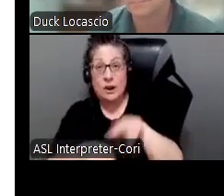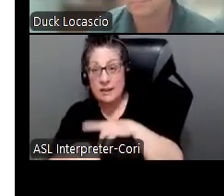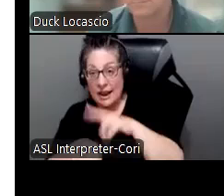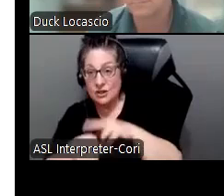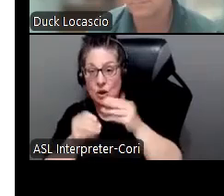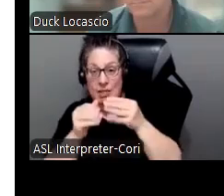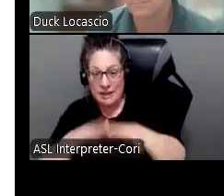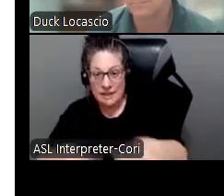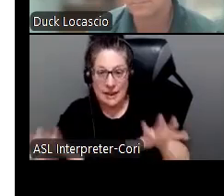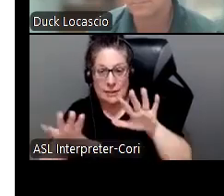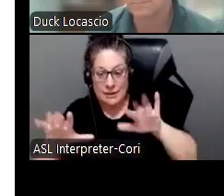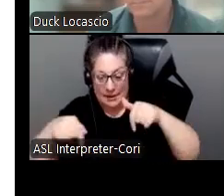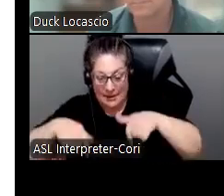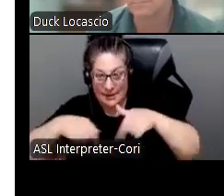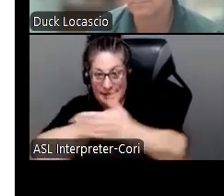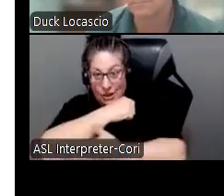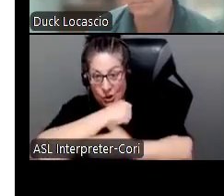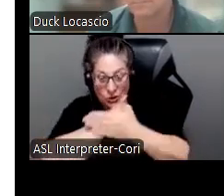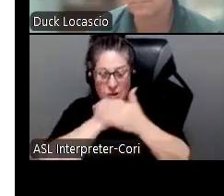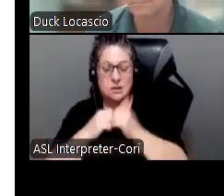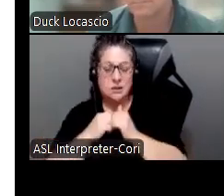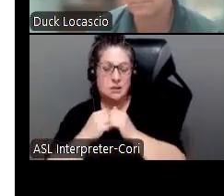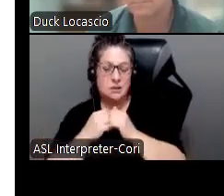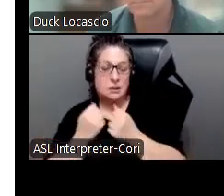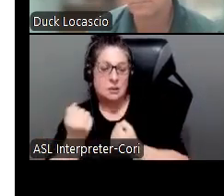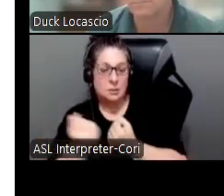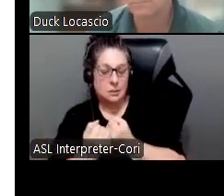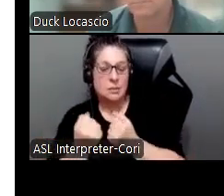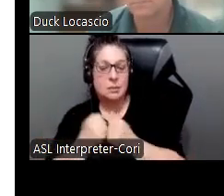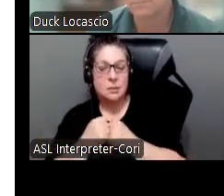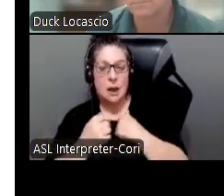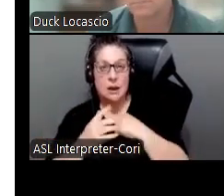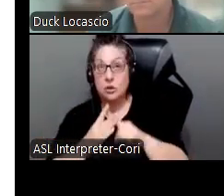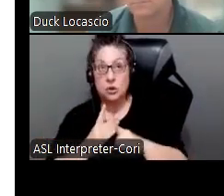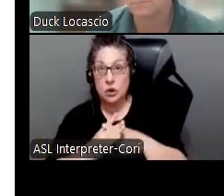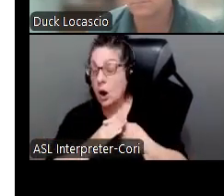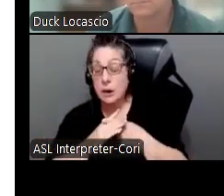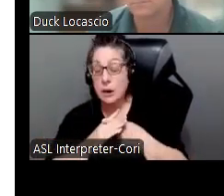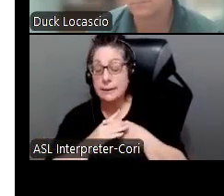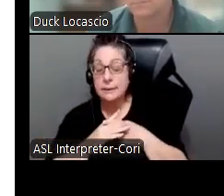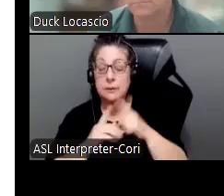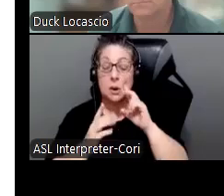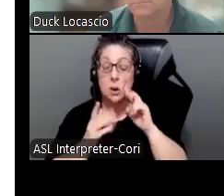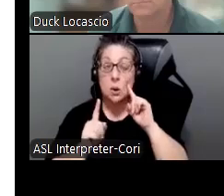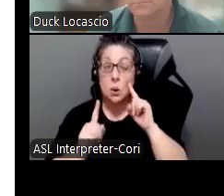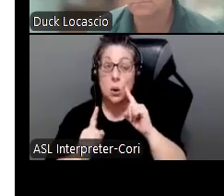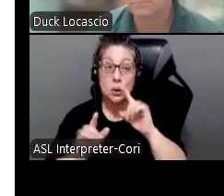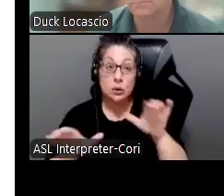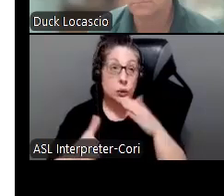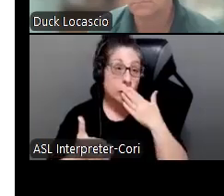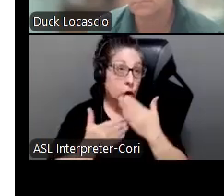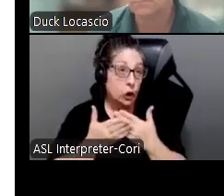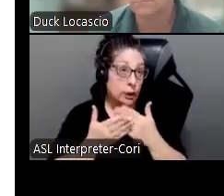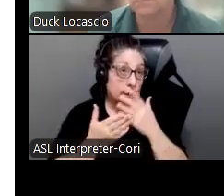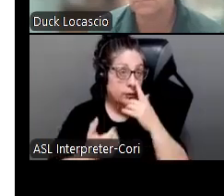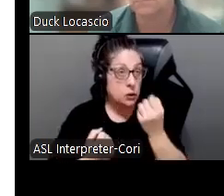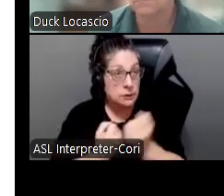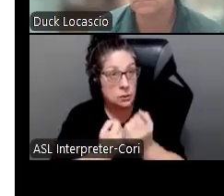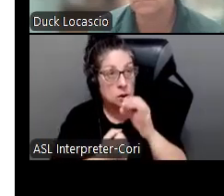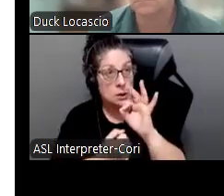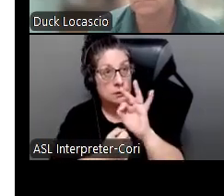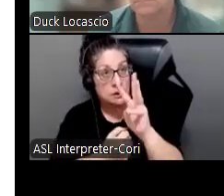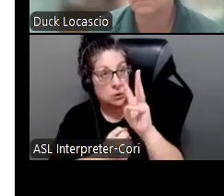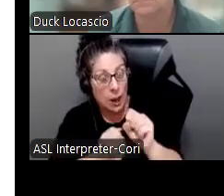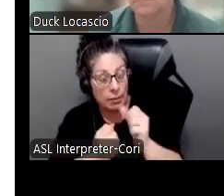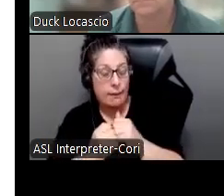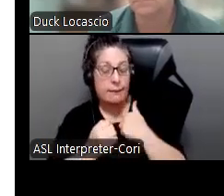our country. And so I started my career just with an intention of doing good things for fish and wildlife. I did